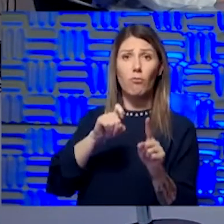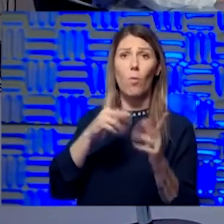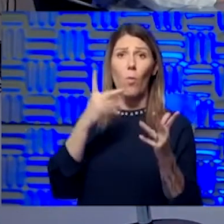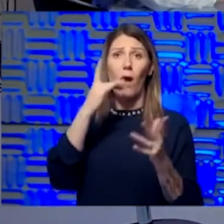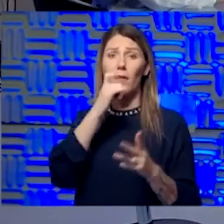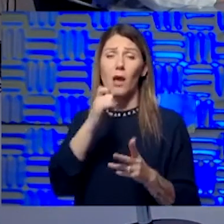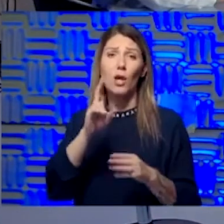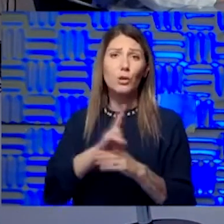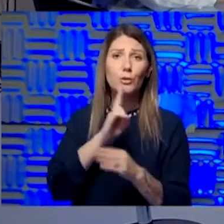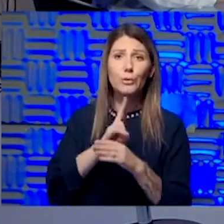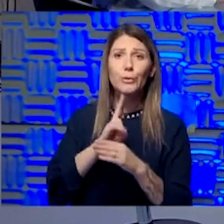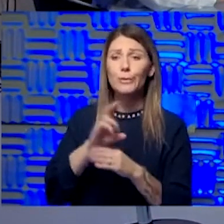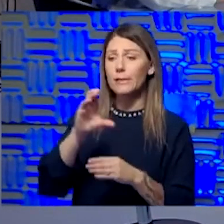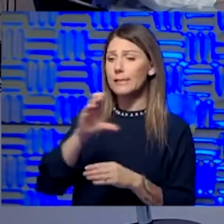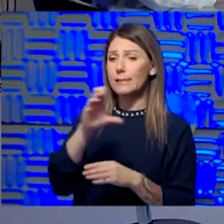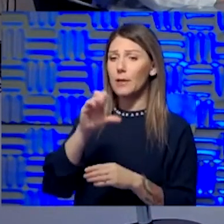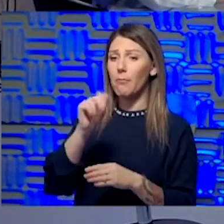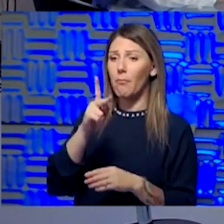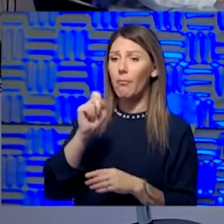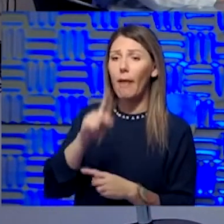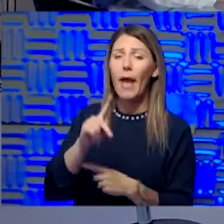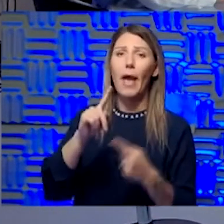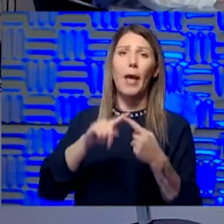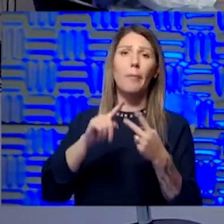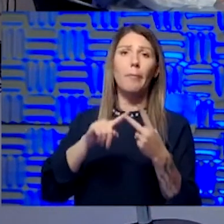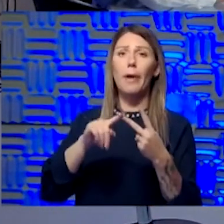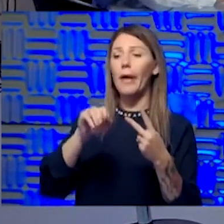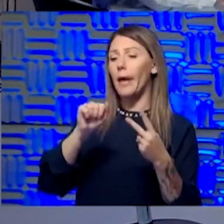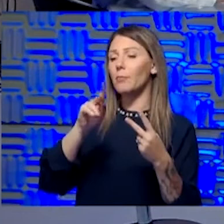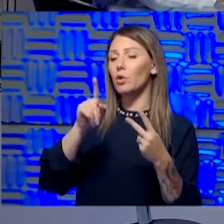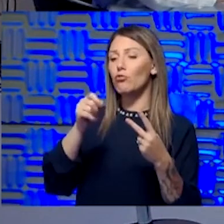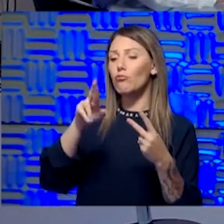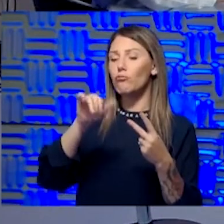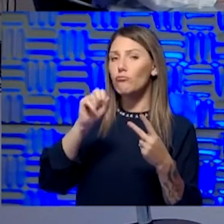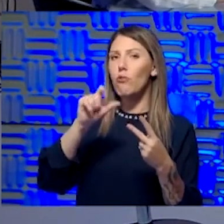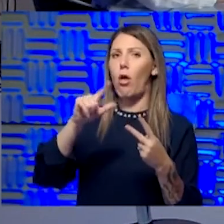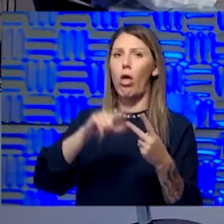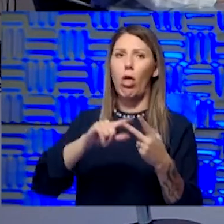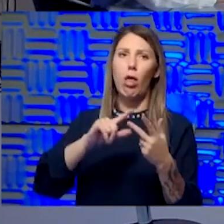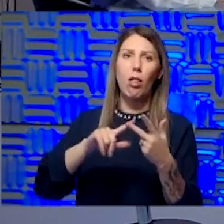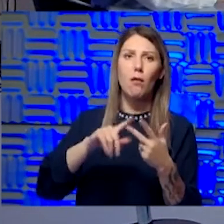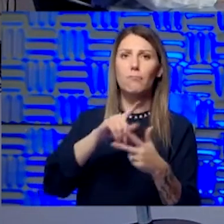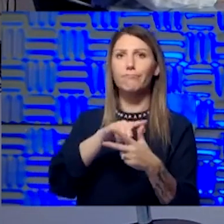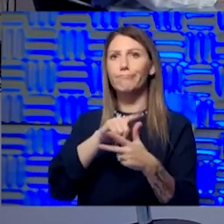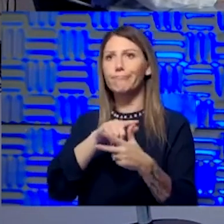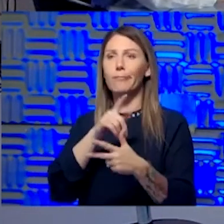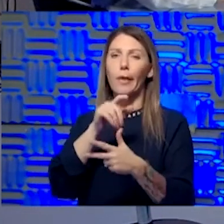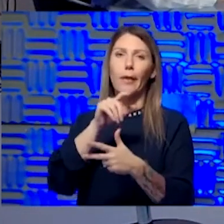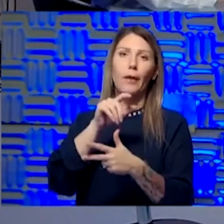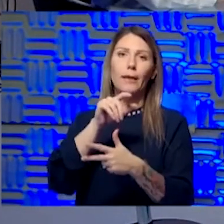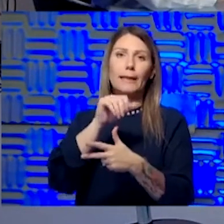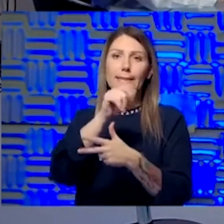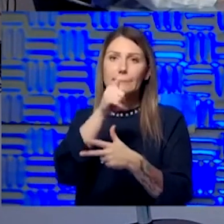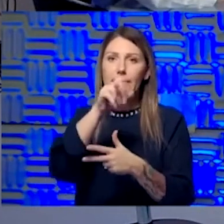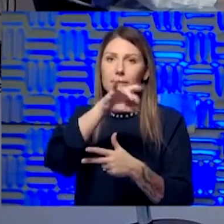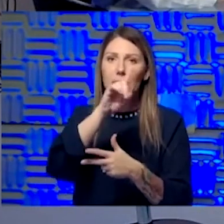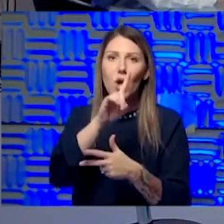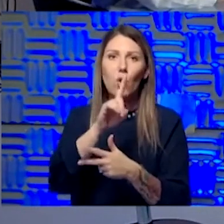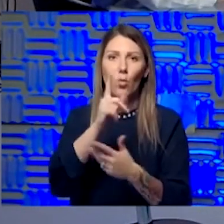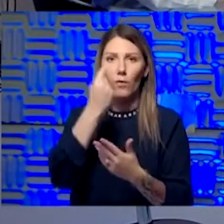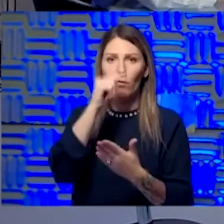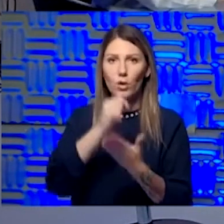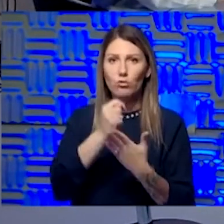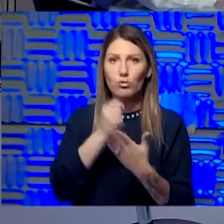a butyrol, other steroids like you do with flu to treat this? Okay, so why not use CPAP, albuterol, or steroids, or other things?